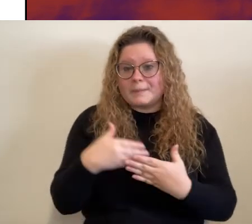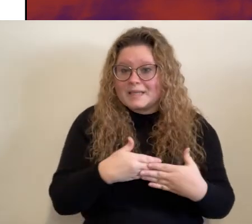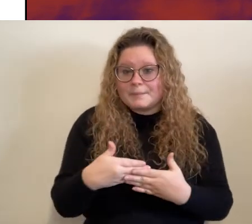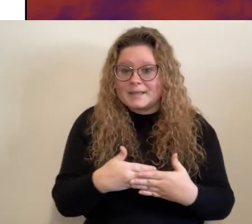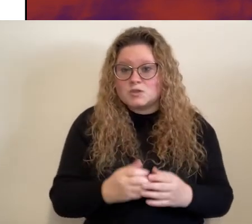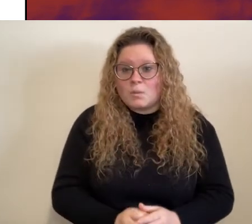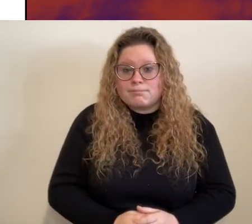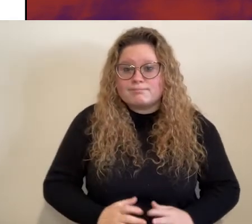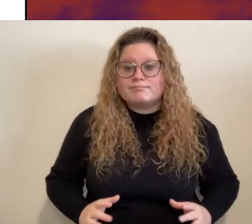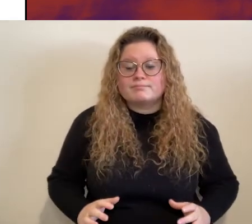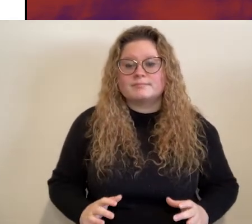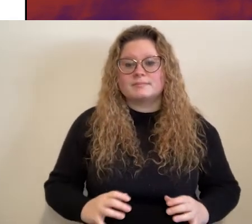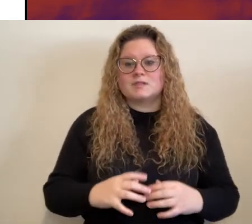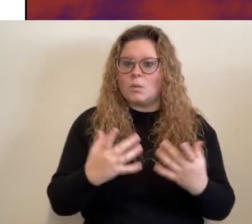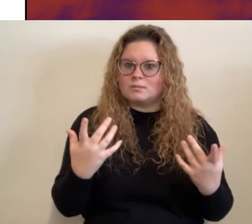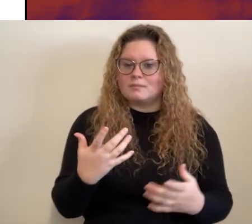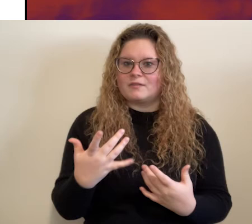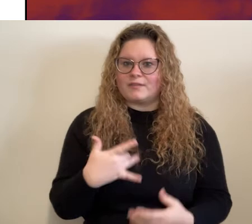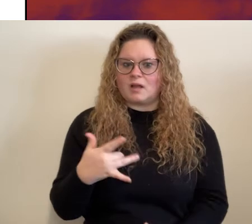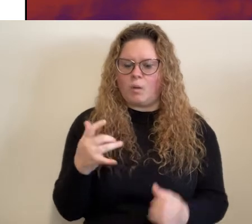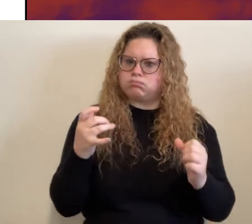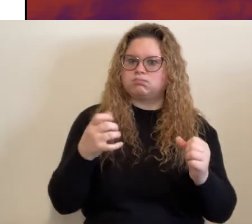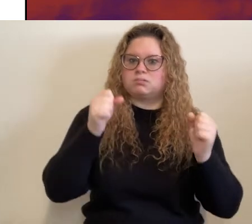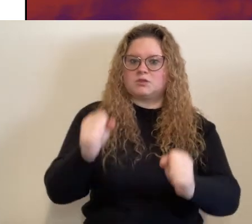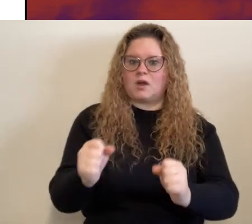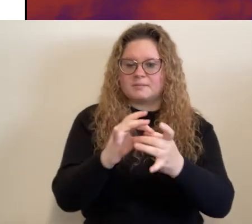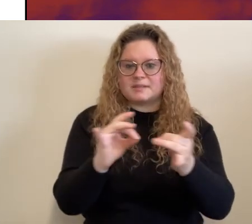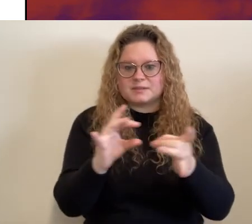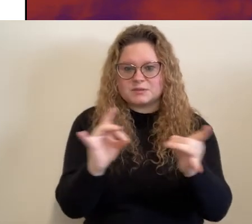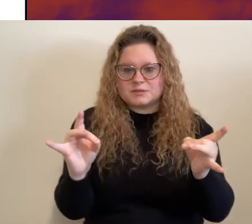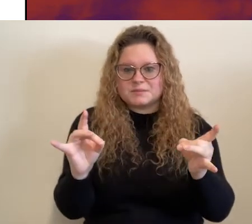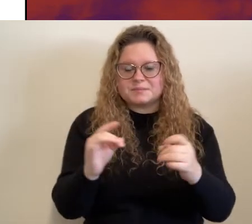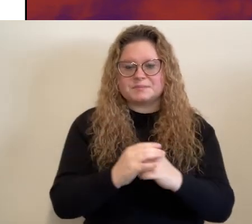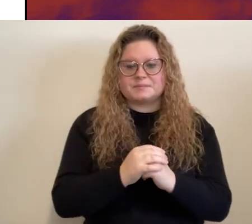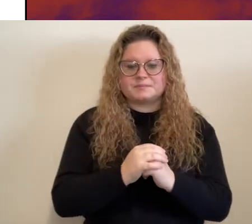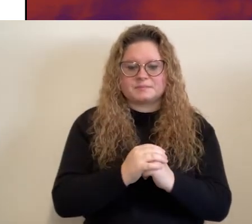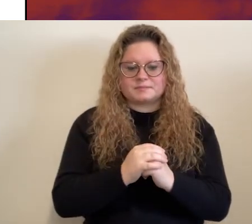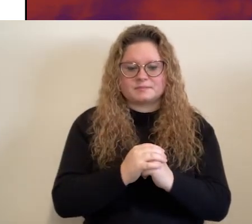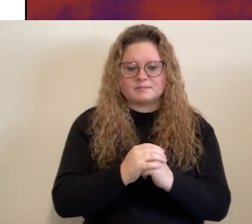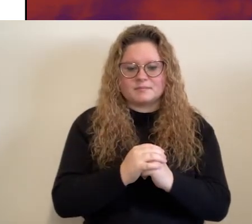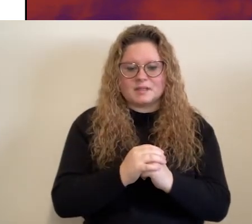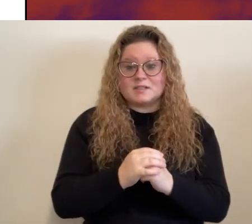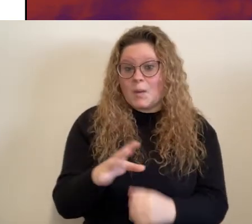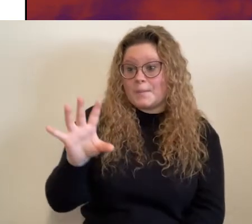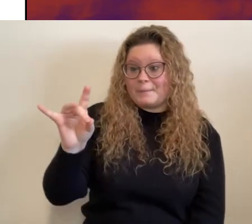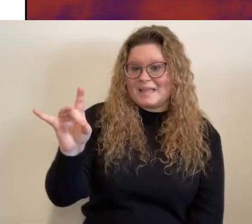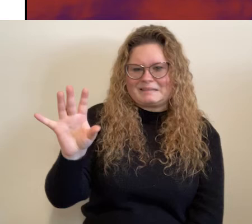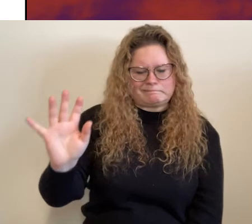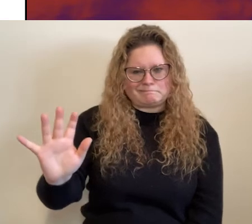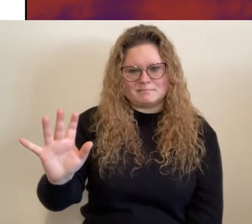females. So there's something very powerful about that. So that's the purpose of that pink. So it's not just pink, it has a deeper